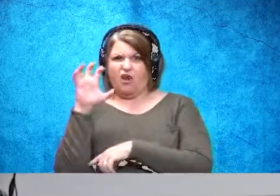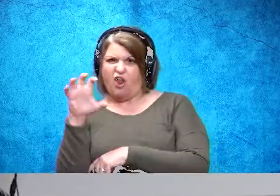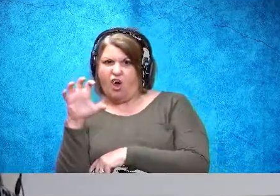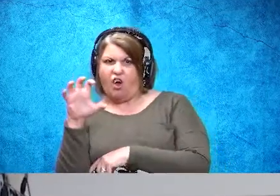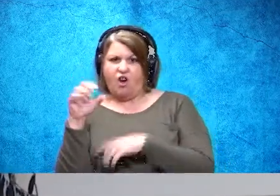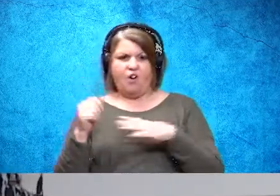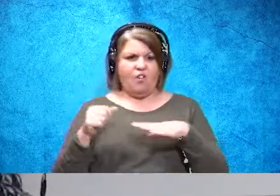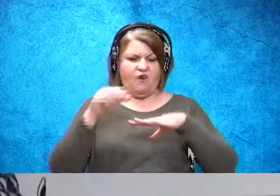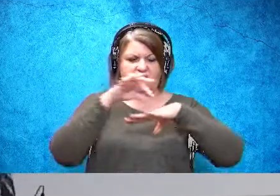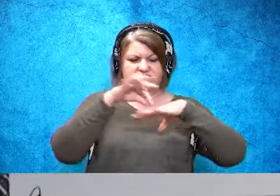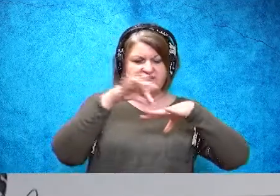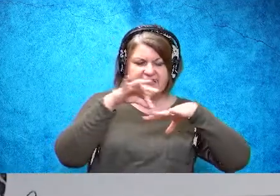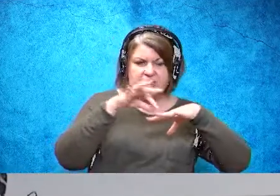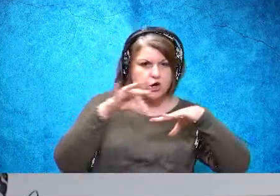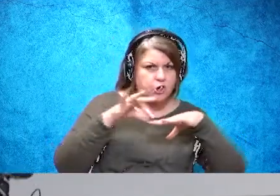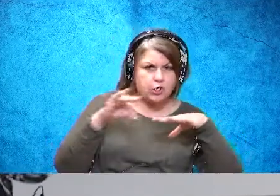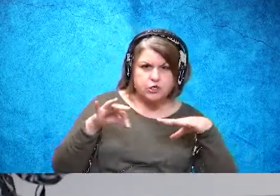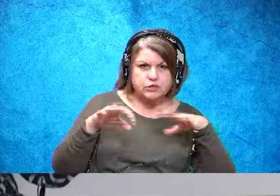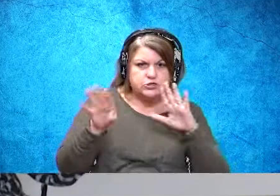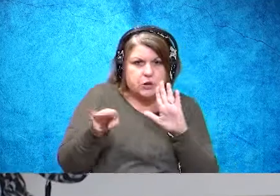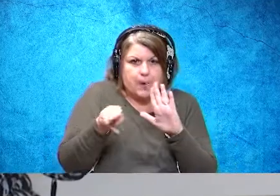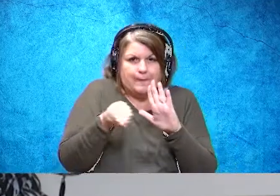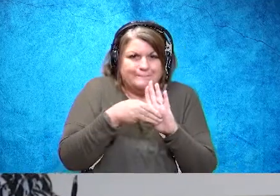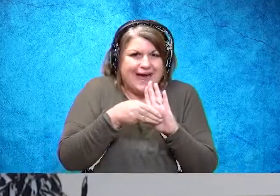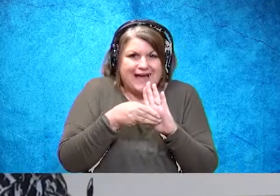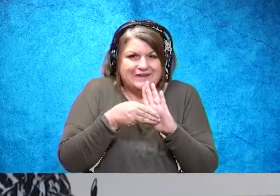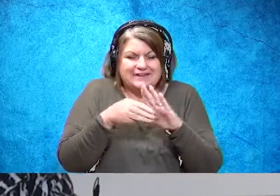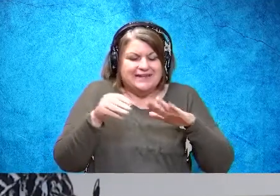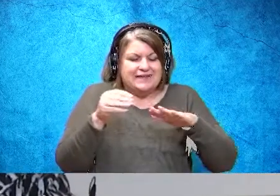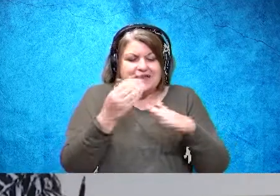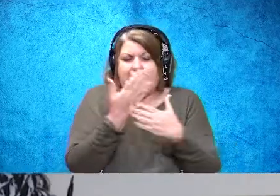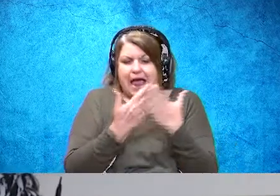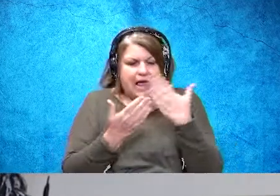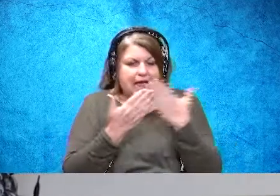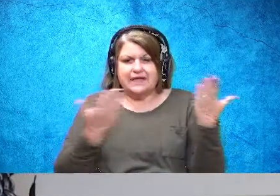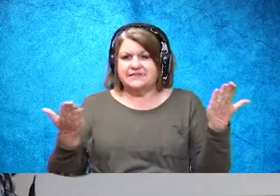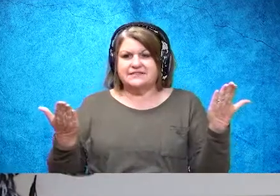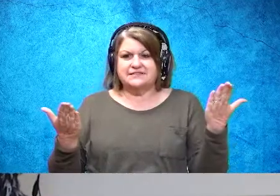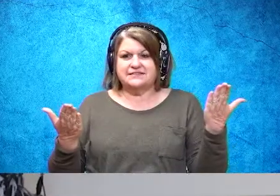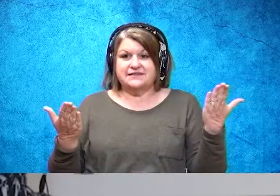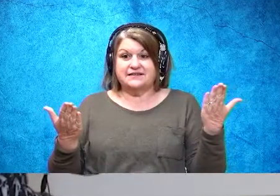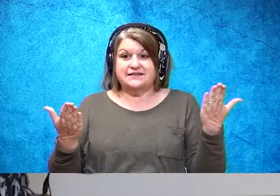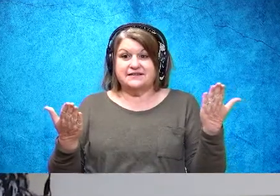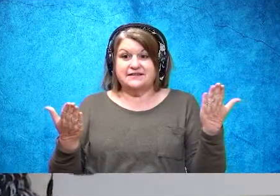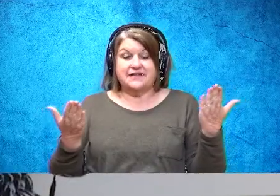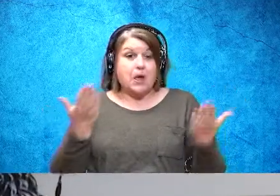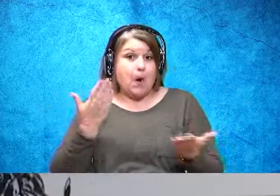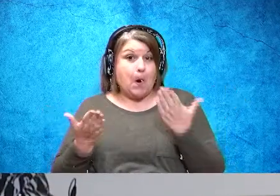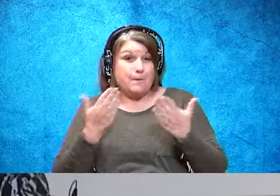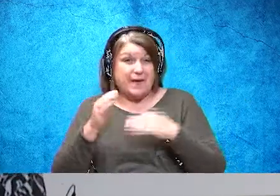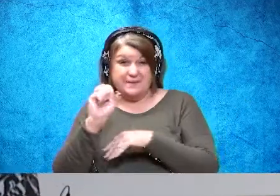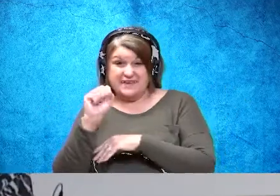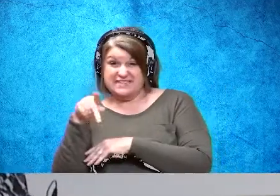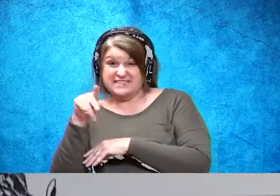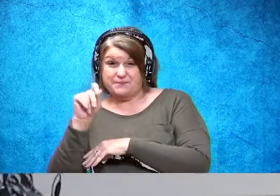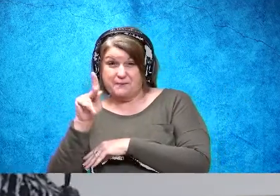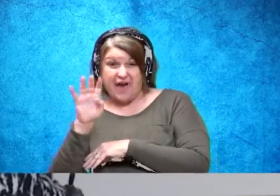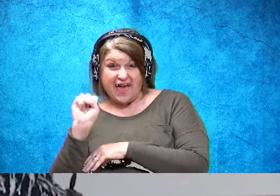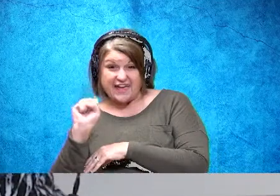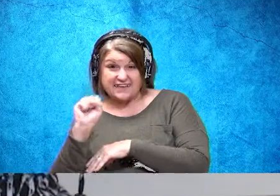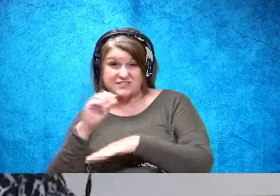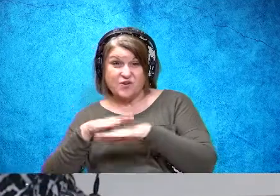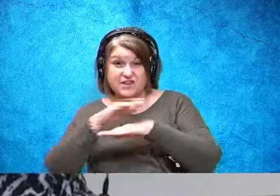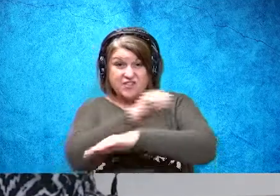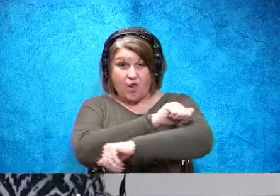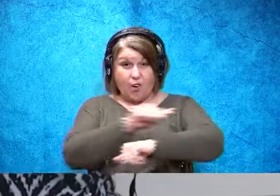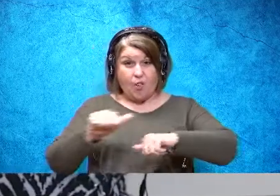finger hands, little magnet hands. Ooh, you could put spikes on his arms. And then